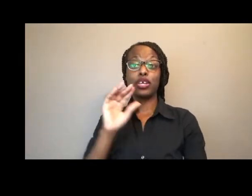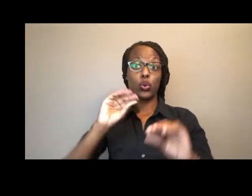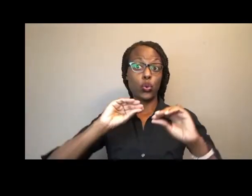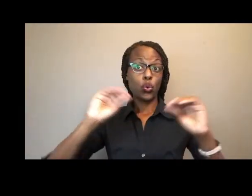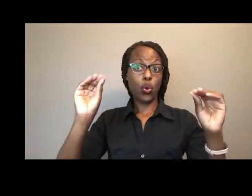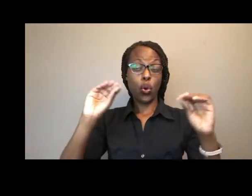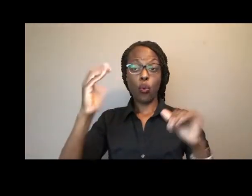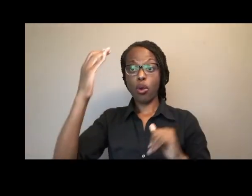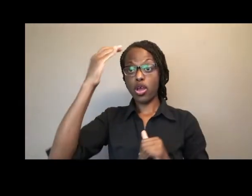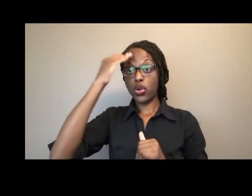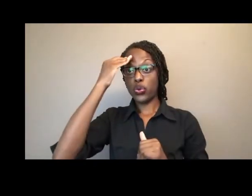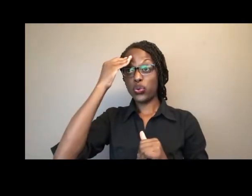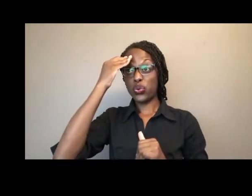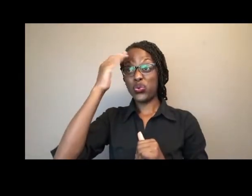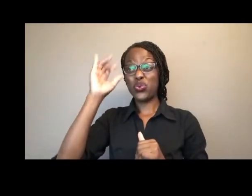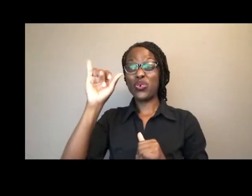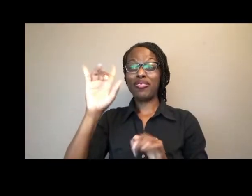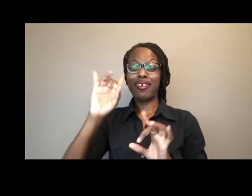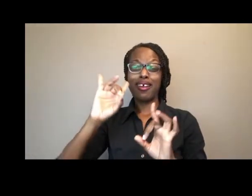horrible